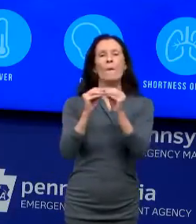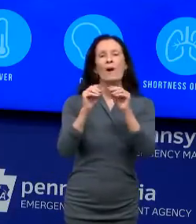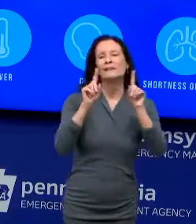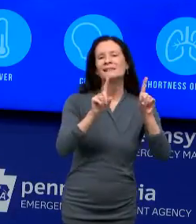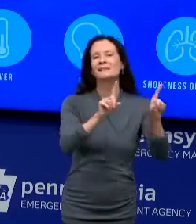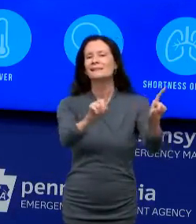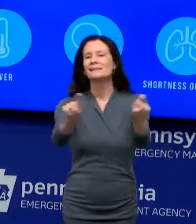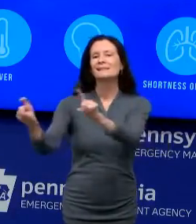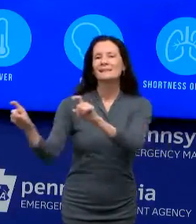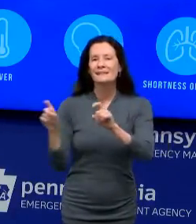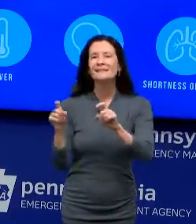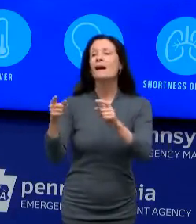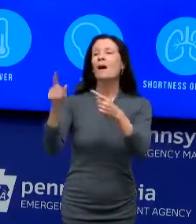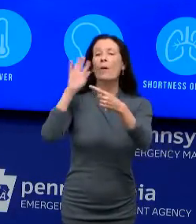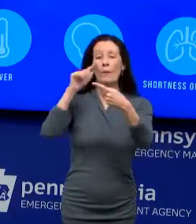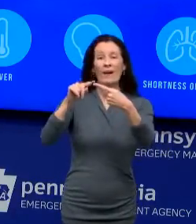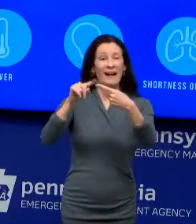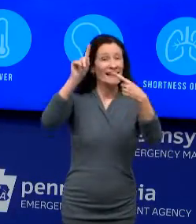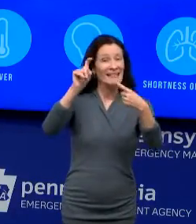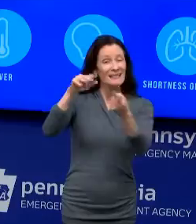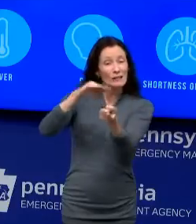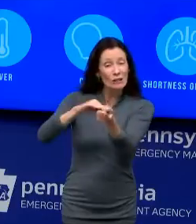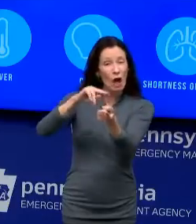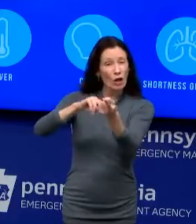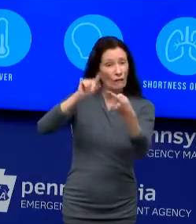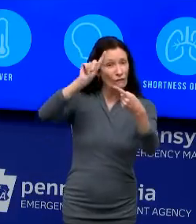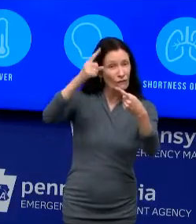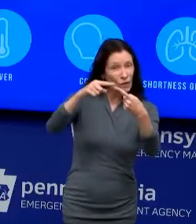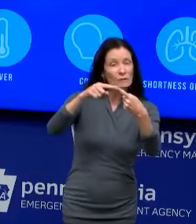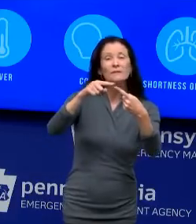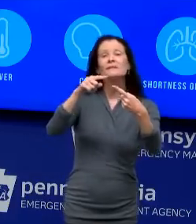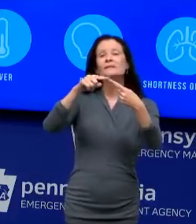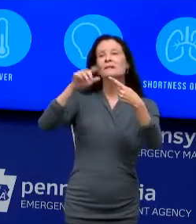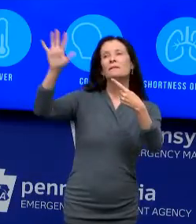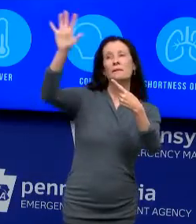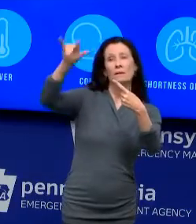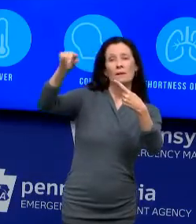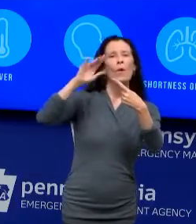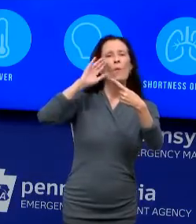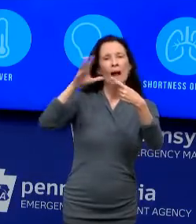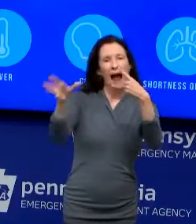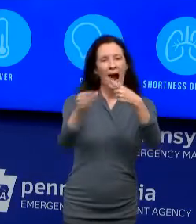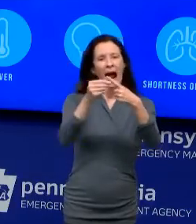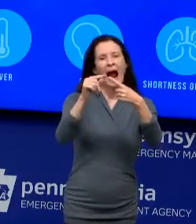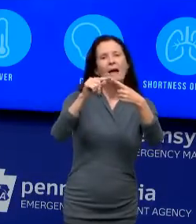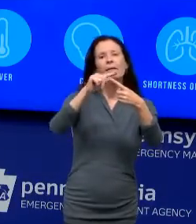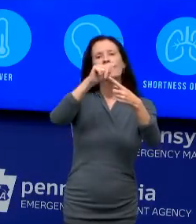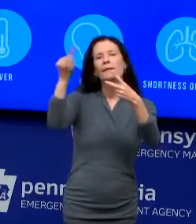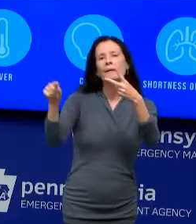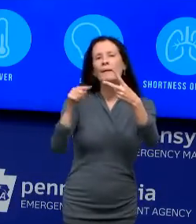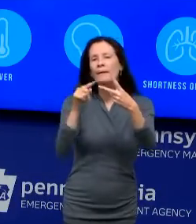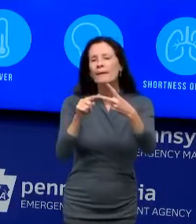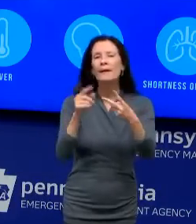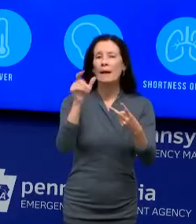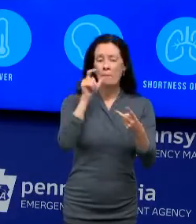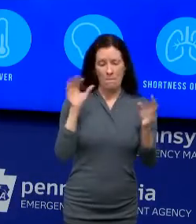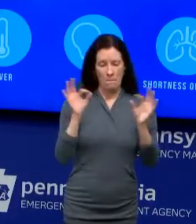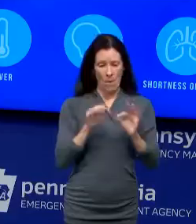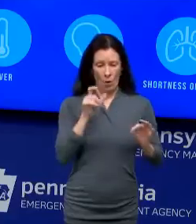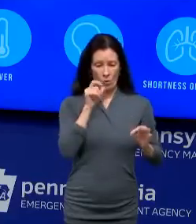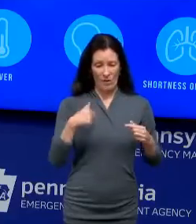Pennsylvania and are having COVID-19 symptoms, as well as Pennsylvanians over the age